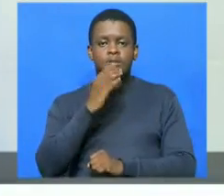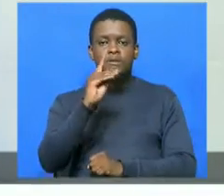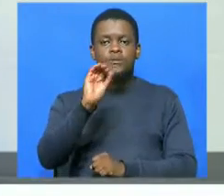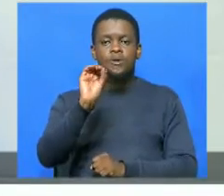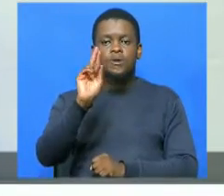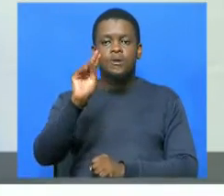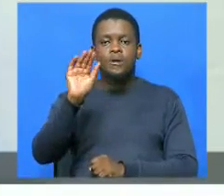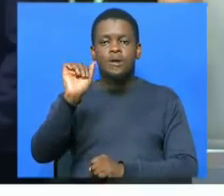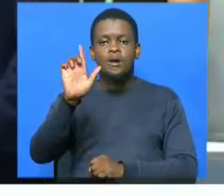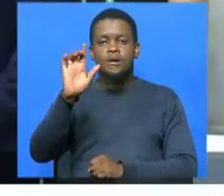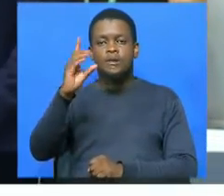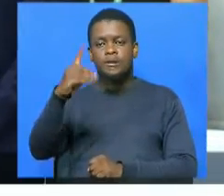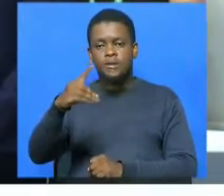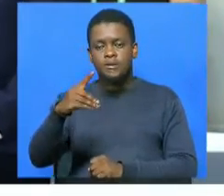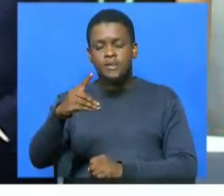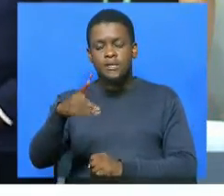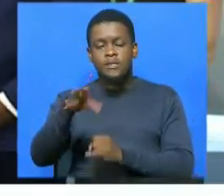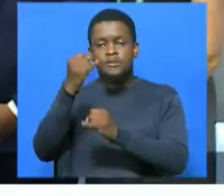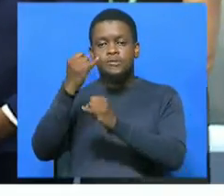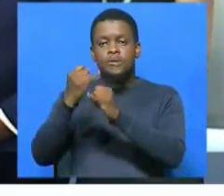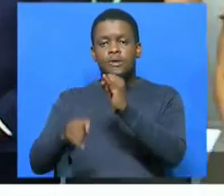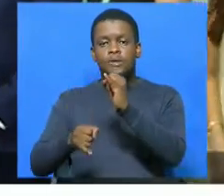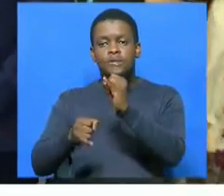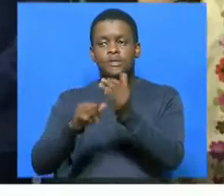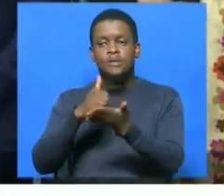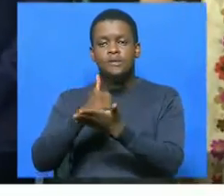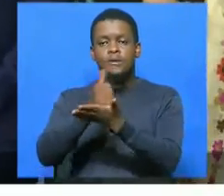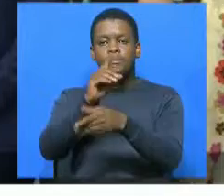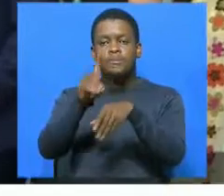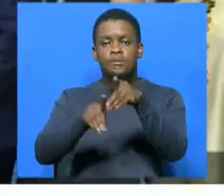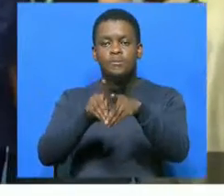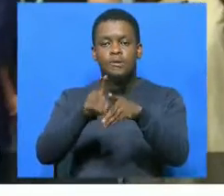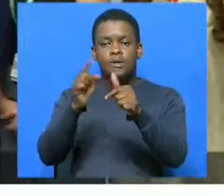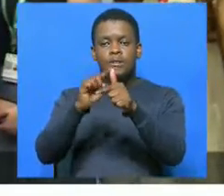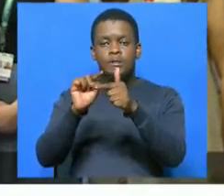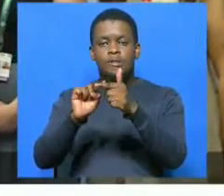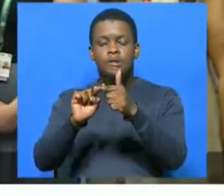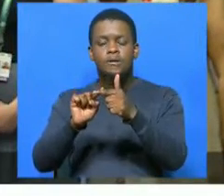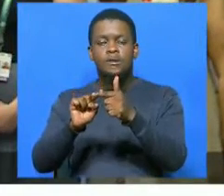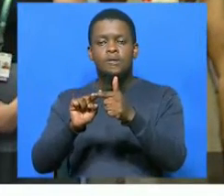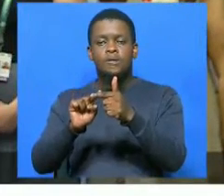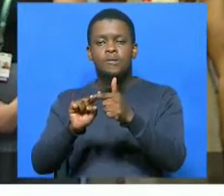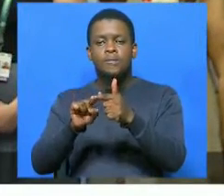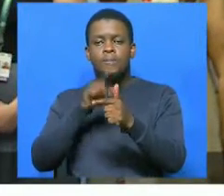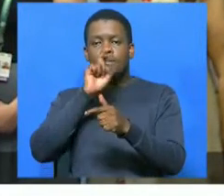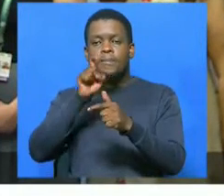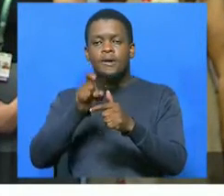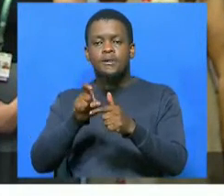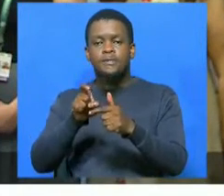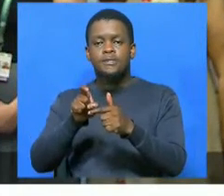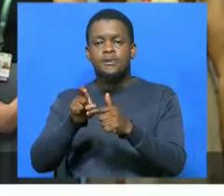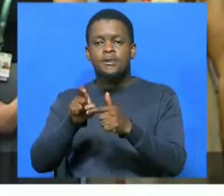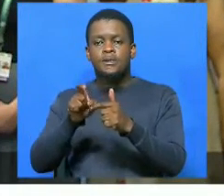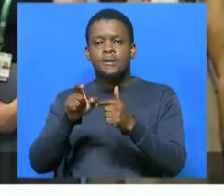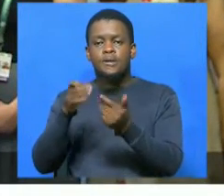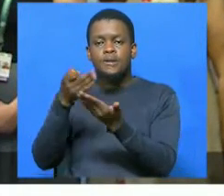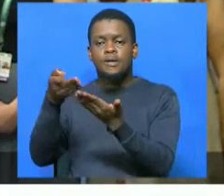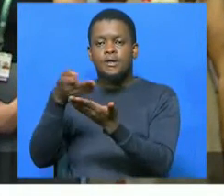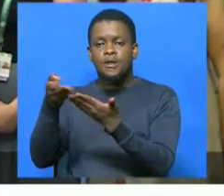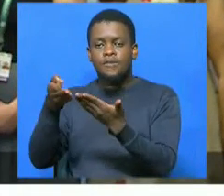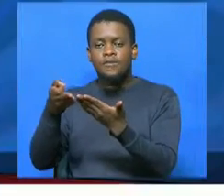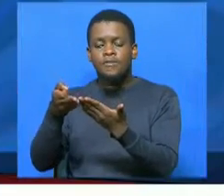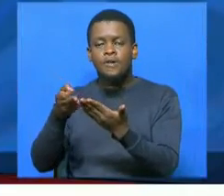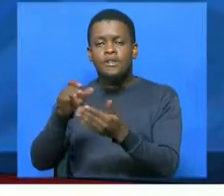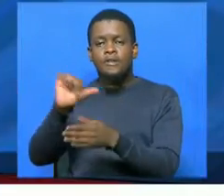In 2021, the foundation awarded Africa CDC a grant of $11.5 million to strengthen sexual